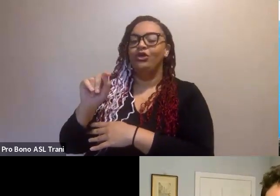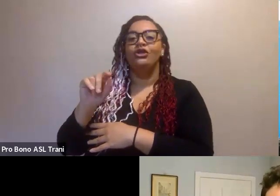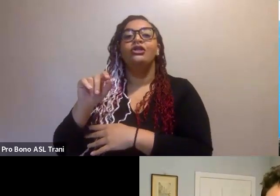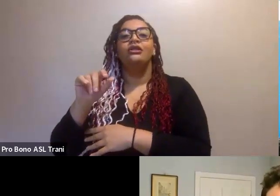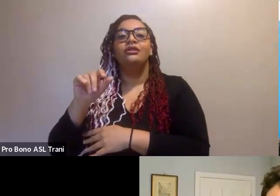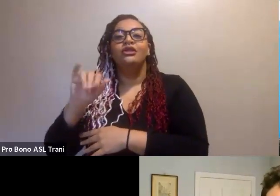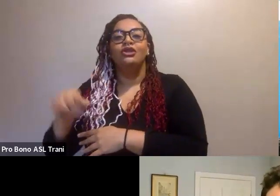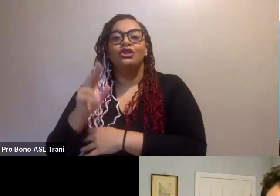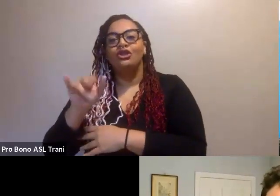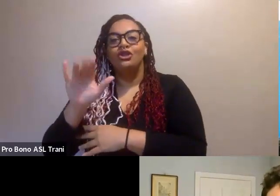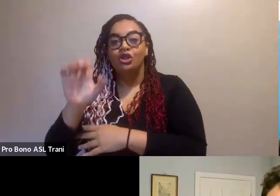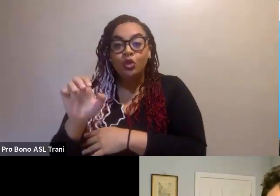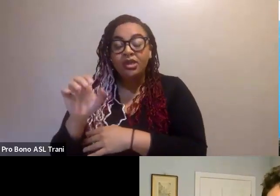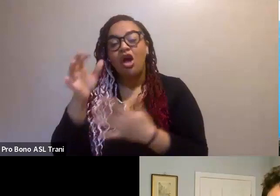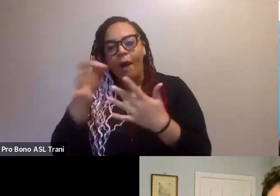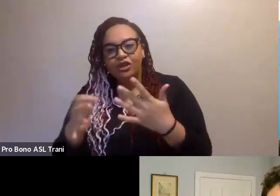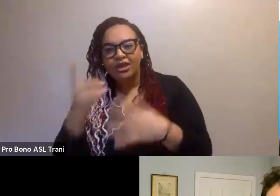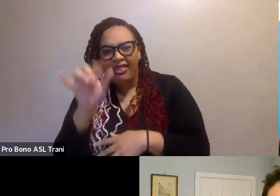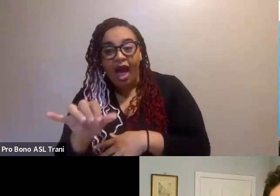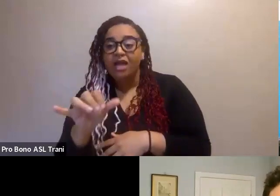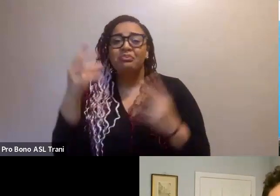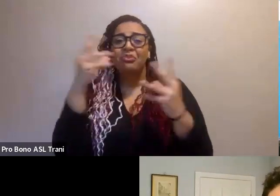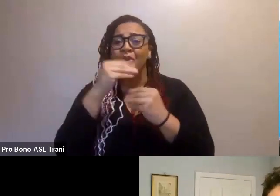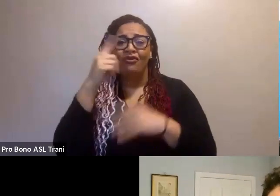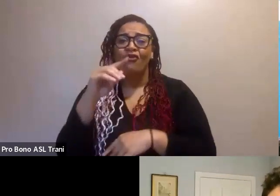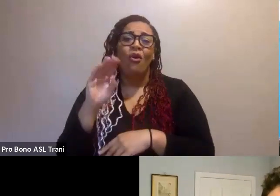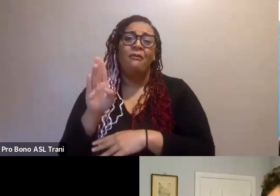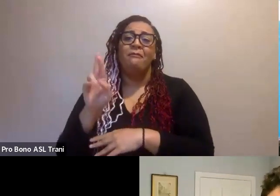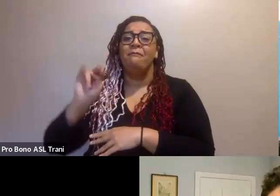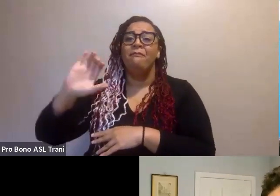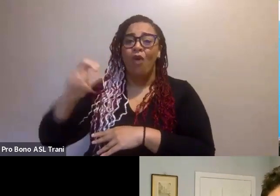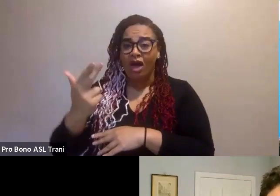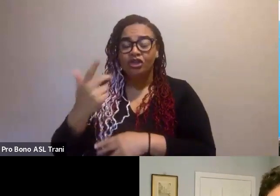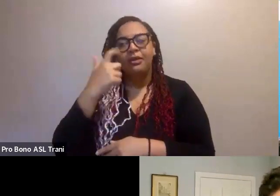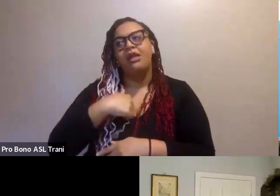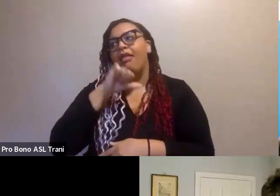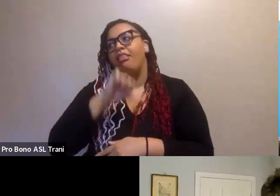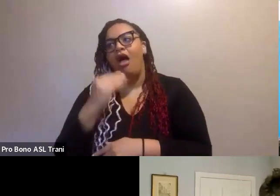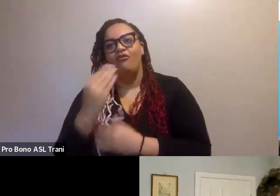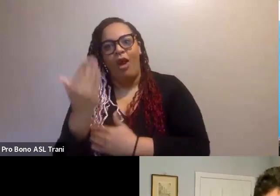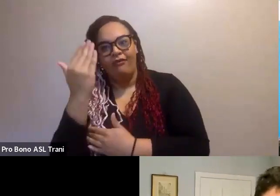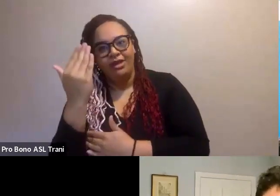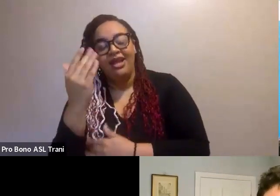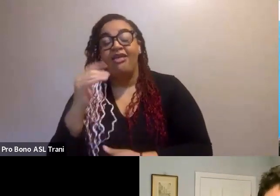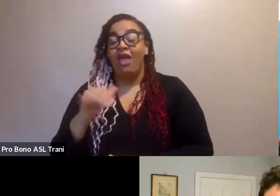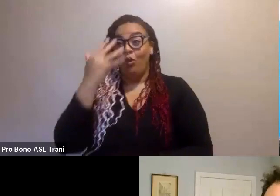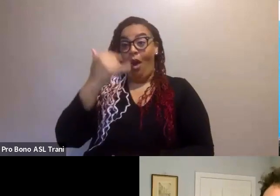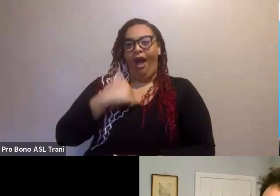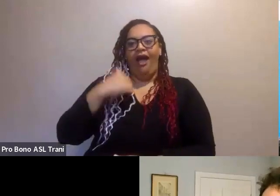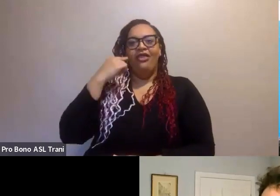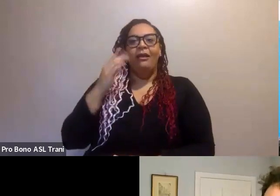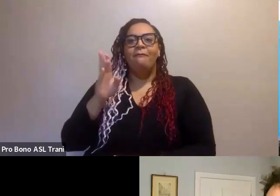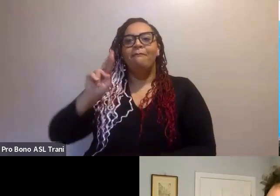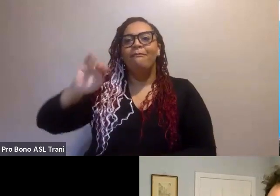nice for brunch, at least in my personal opinion, because I just love breakfast. So that's why I think brunch is like my absolute